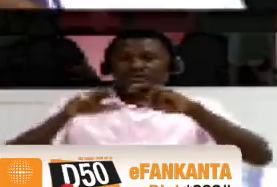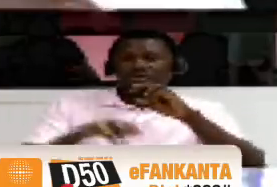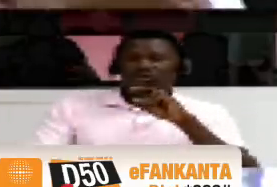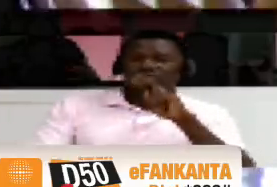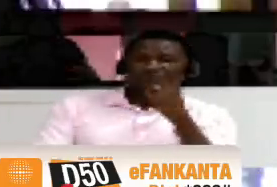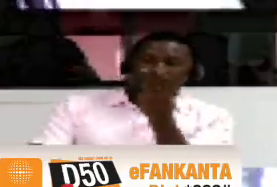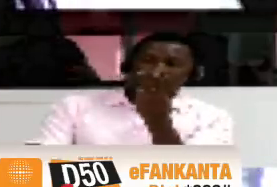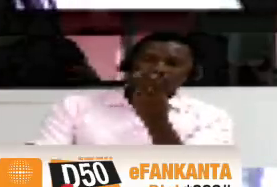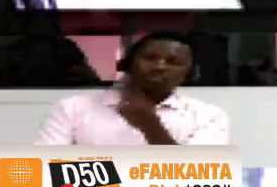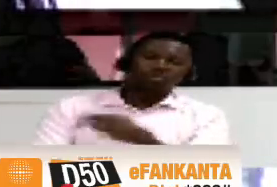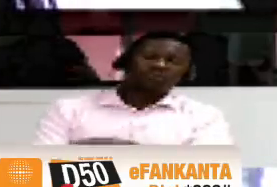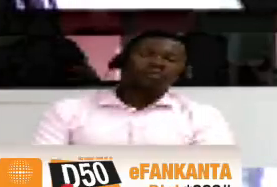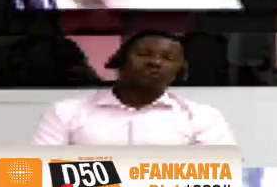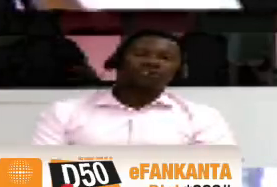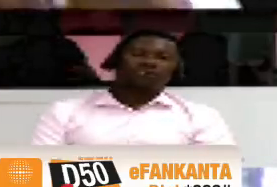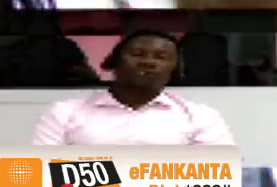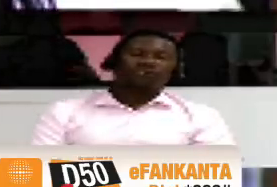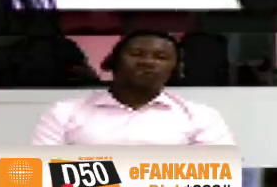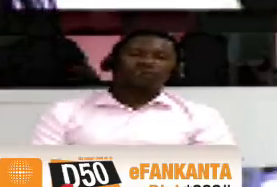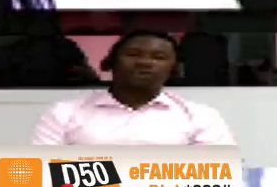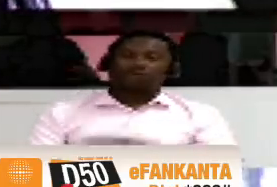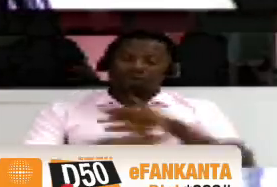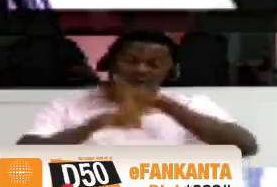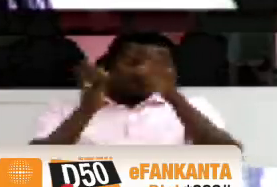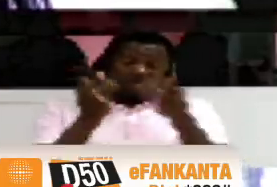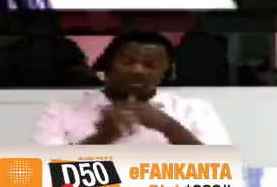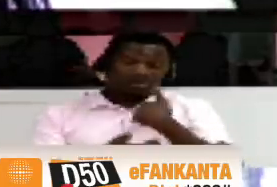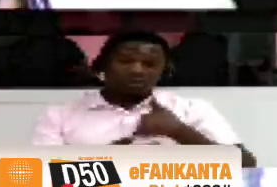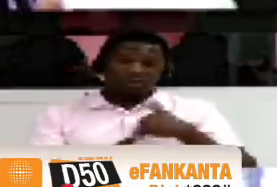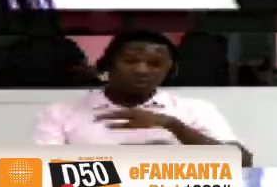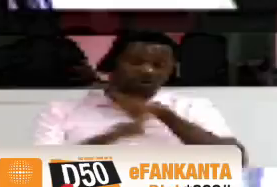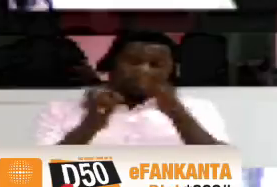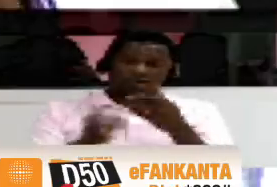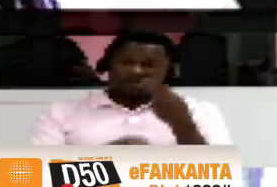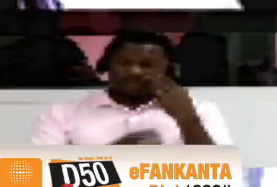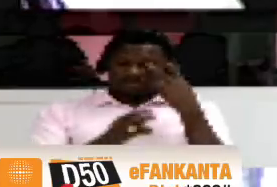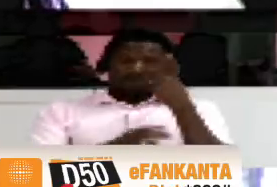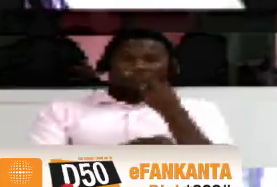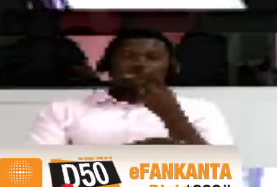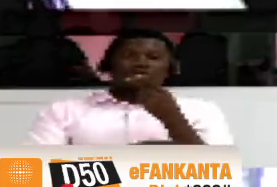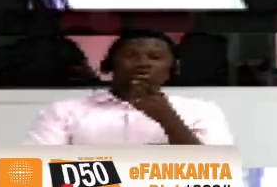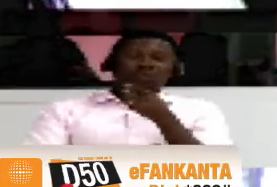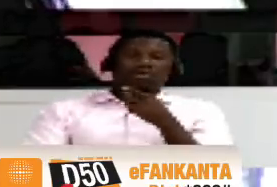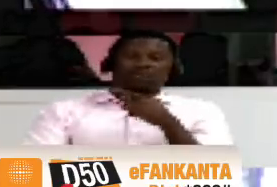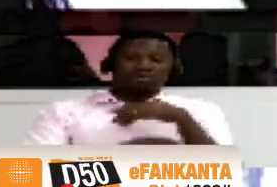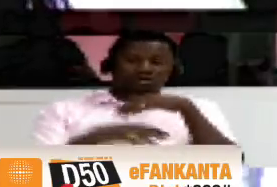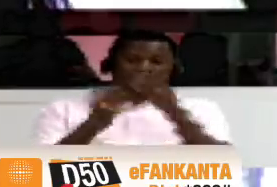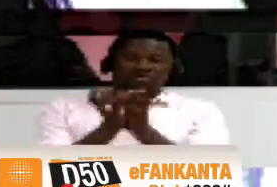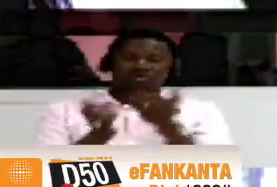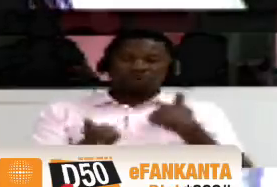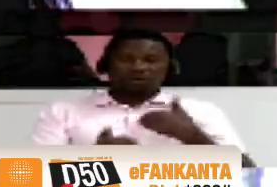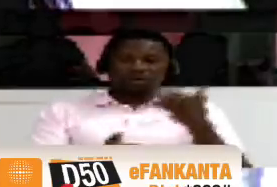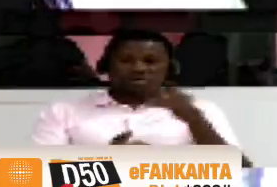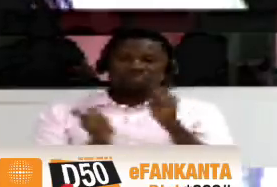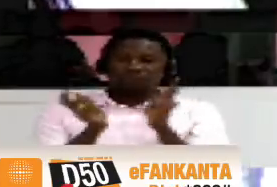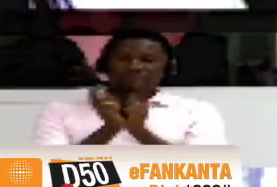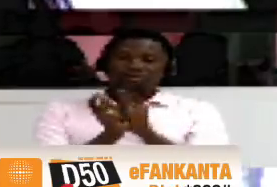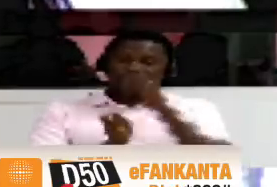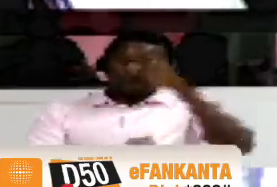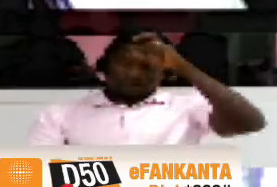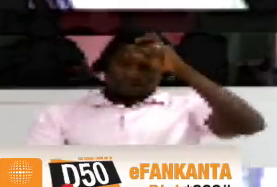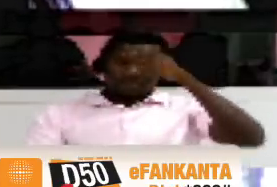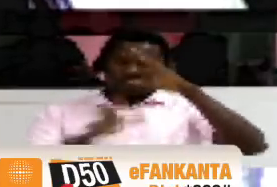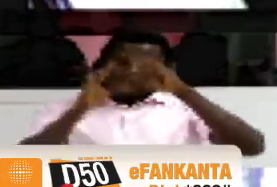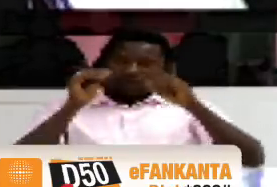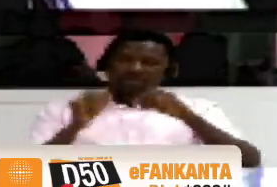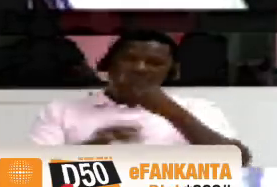2. So all these authorities were aware that your group was coming, and so you found them at the commissioner's office in Brikama. Exactly.